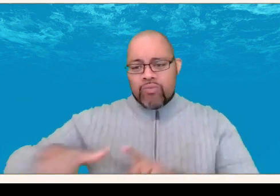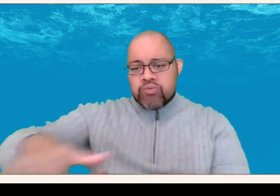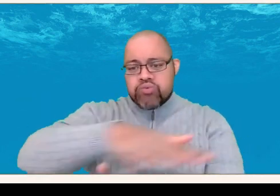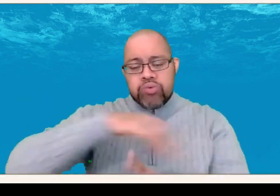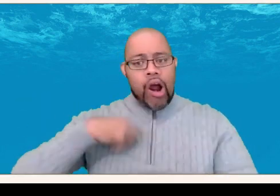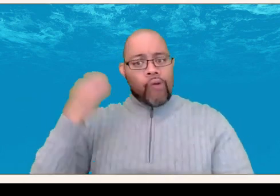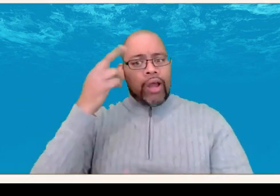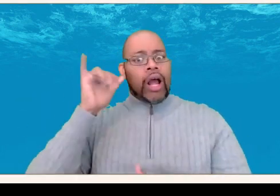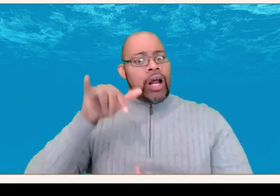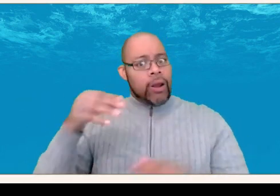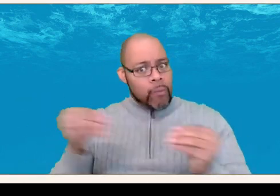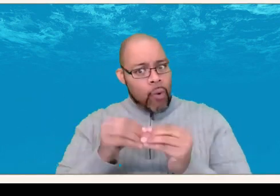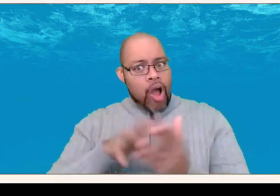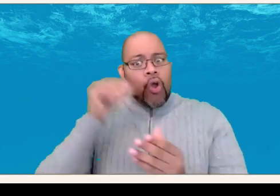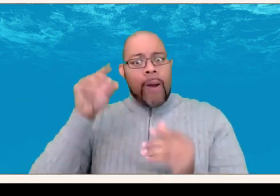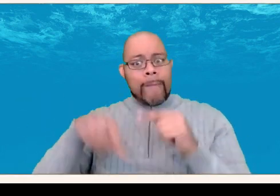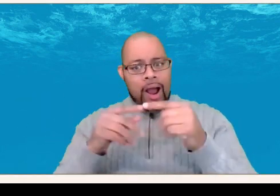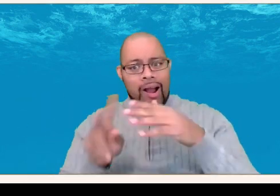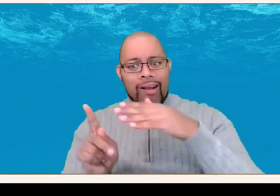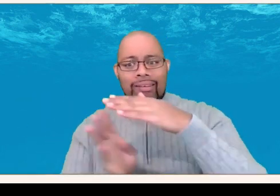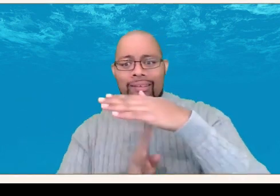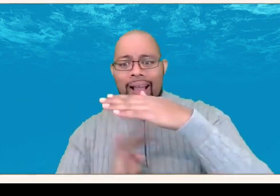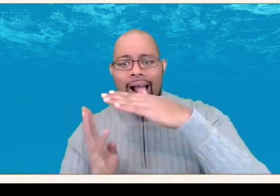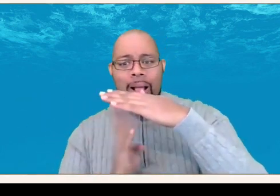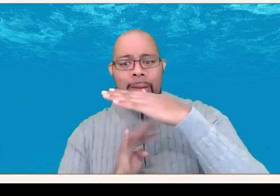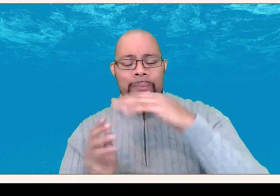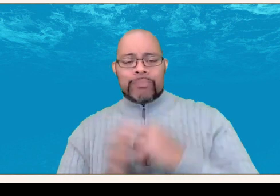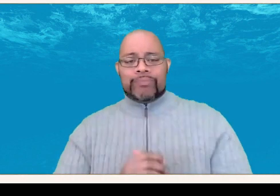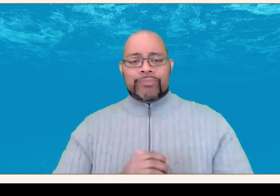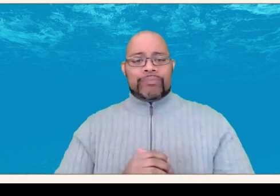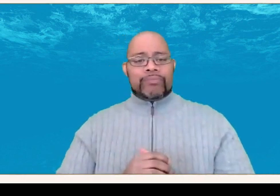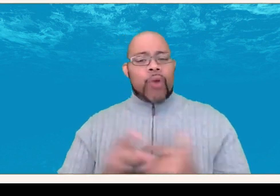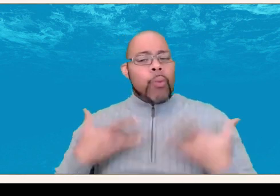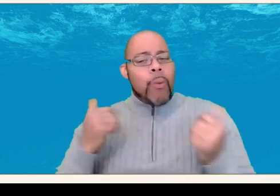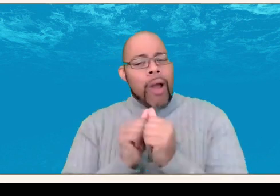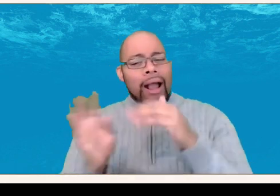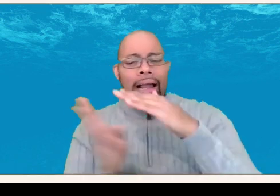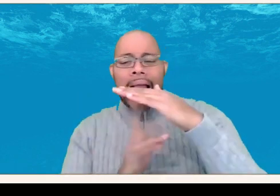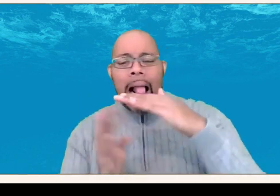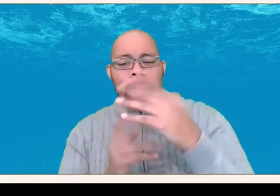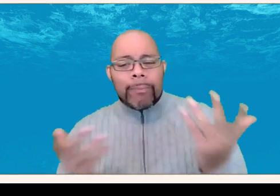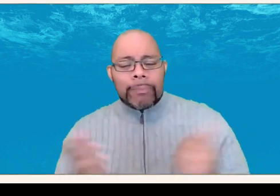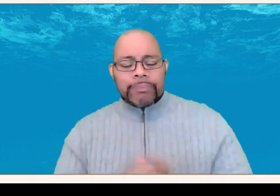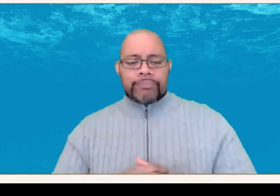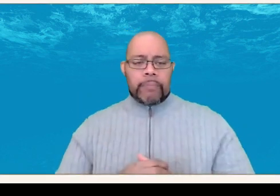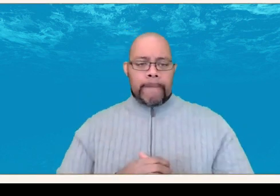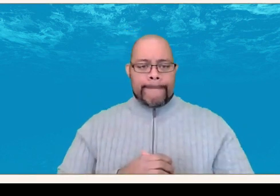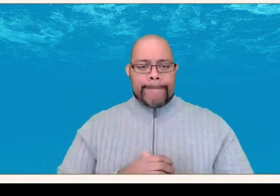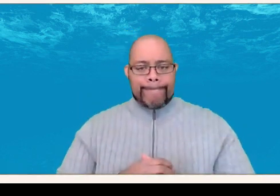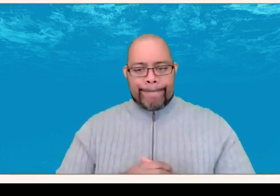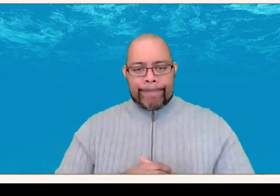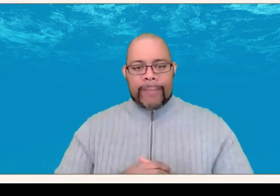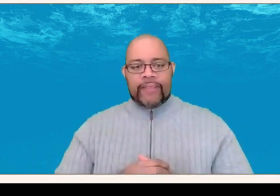And that's when I realized I need to learn everything about kelp forests. So what's the deal with kelp?